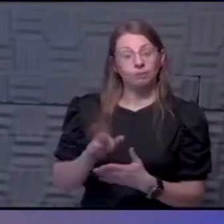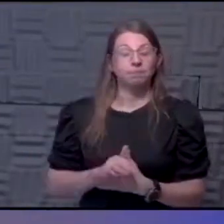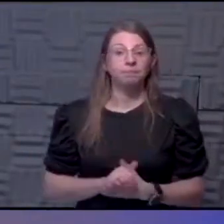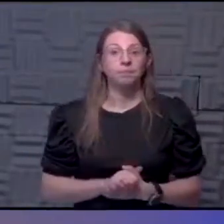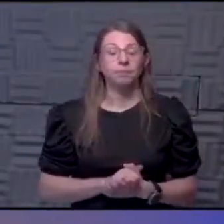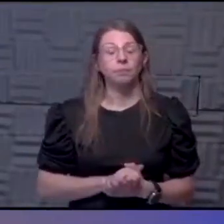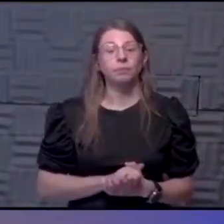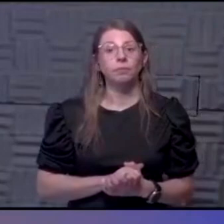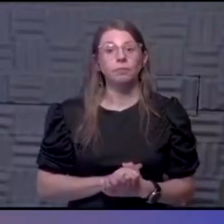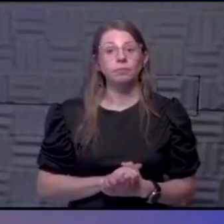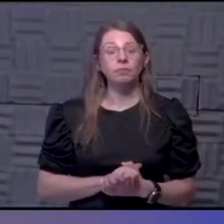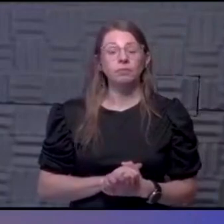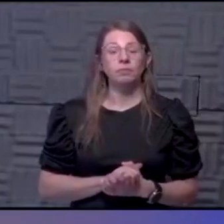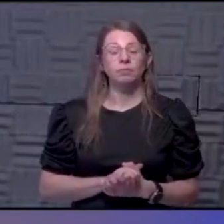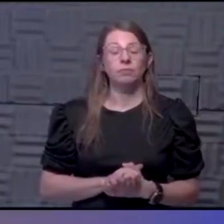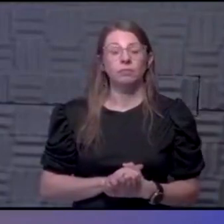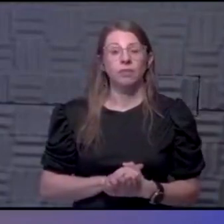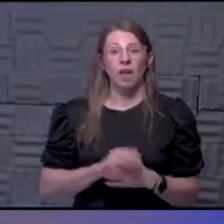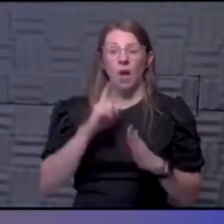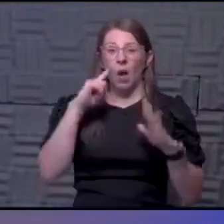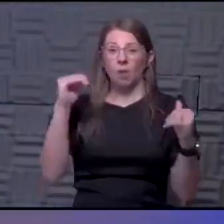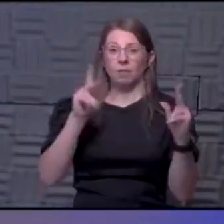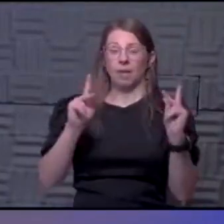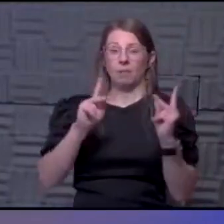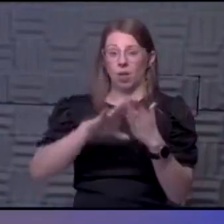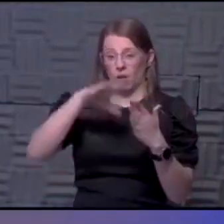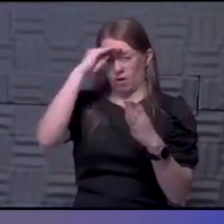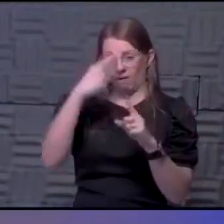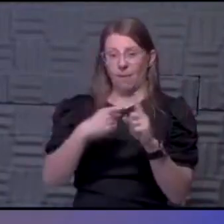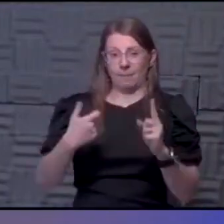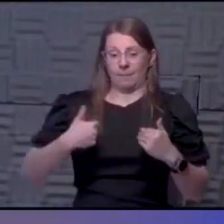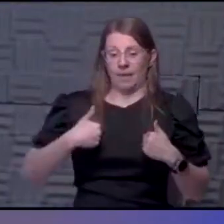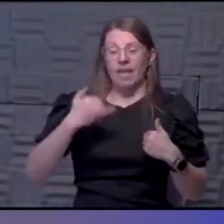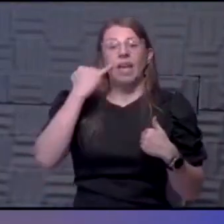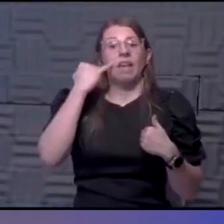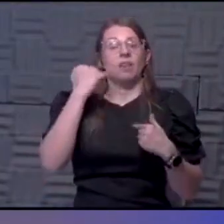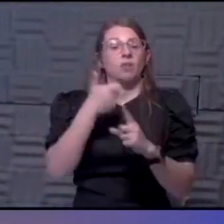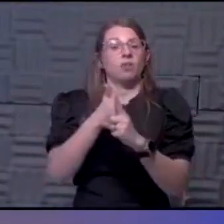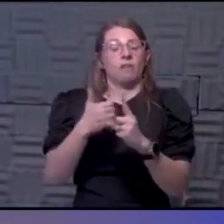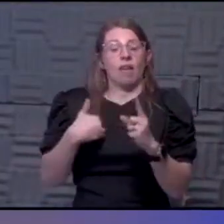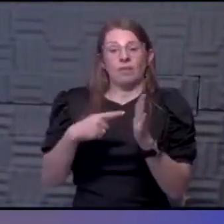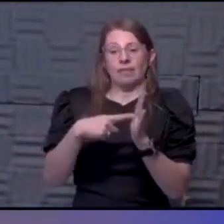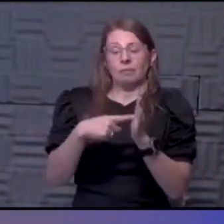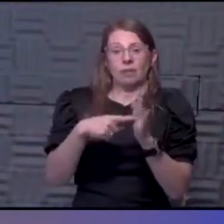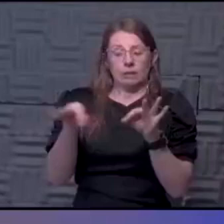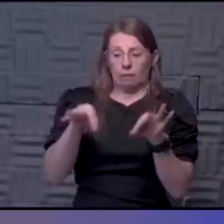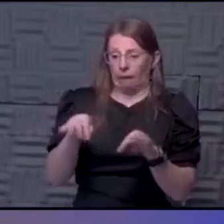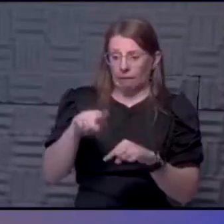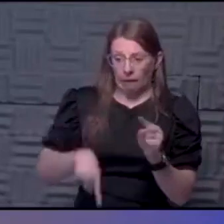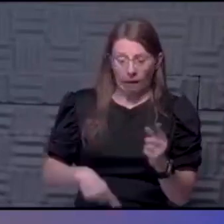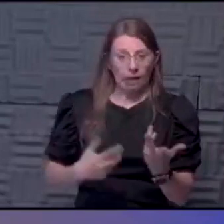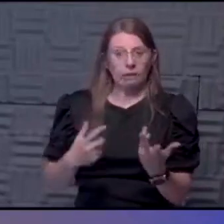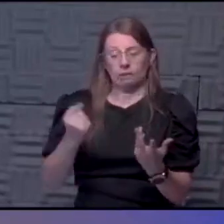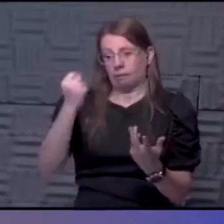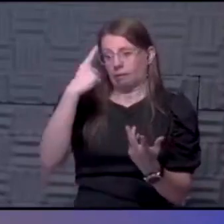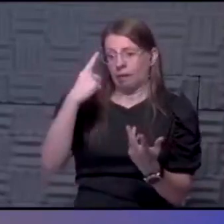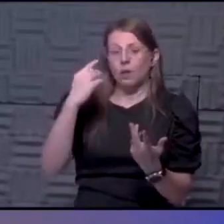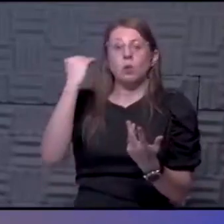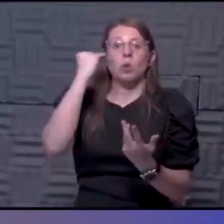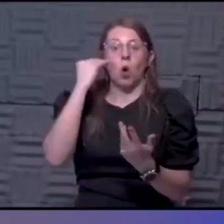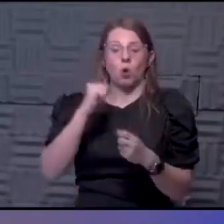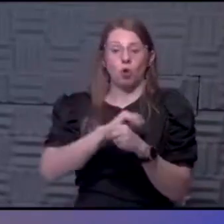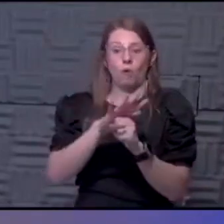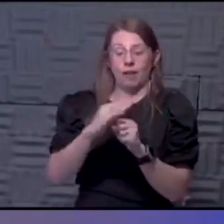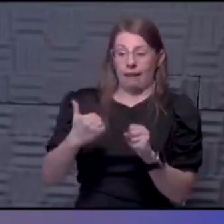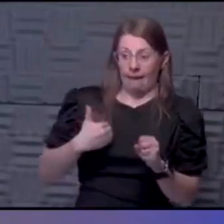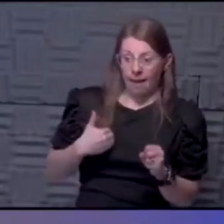think, the take home that I hope people get from me is just that if you're having symptoms that can't be explained, that you've had COVID, it's important to get